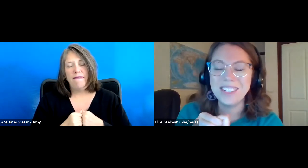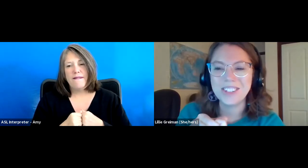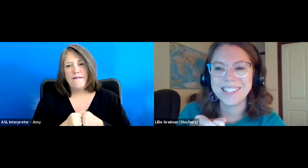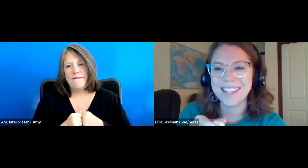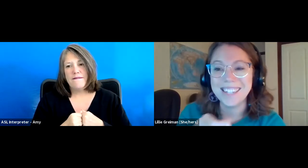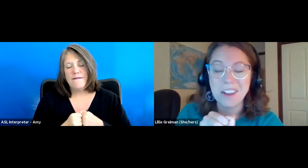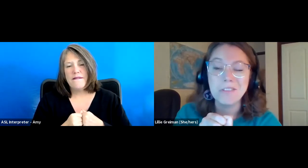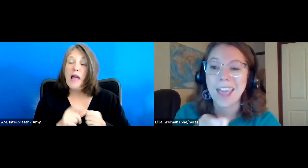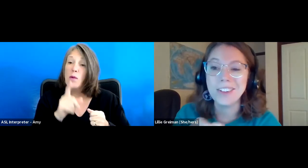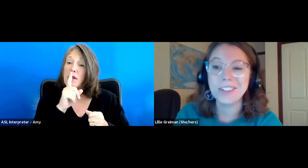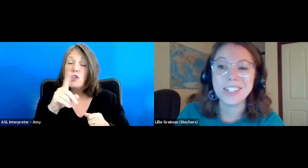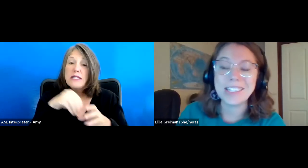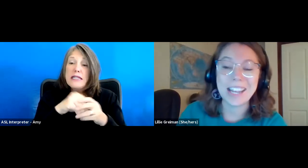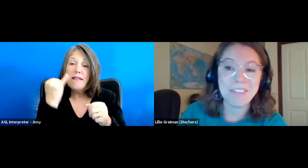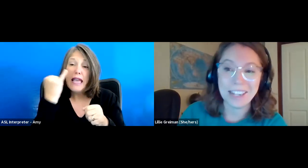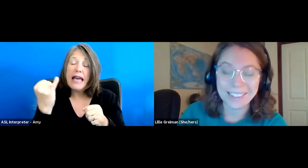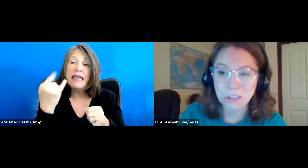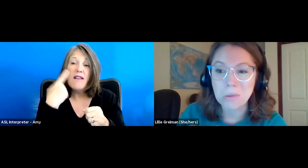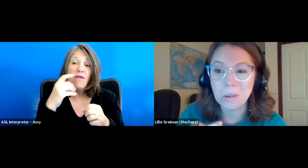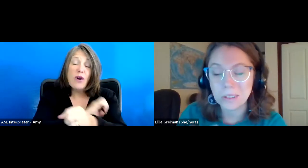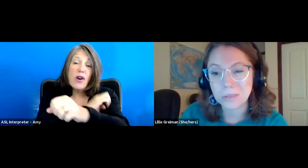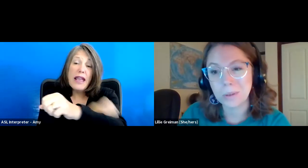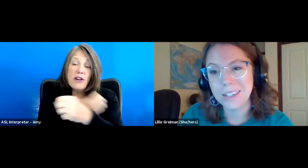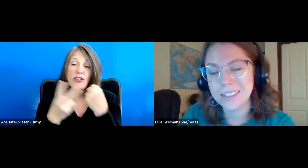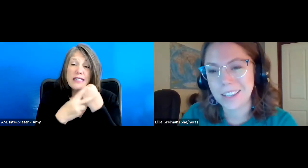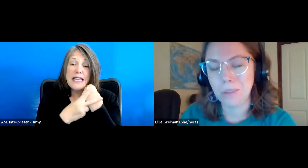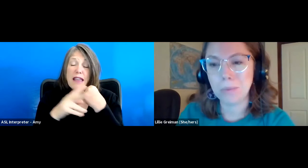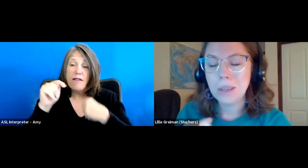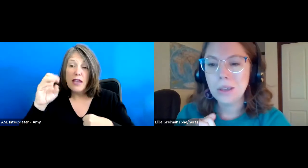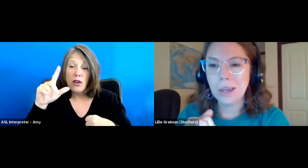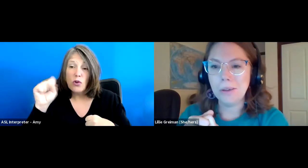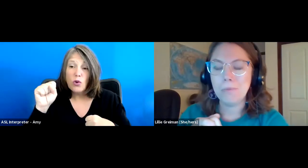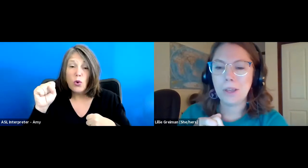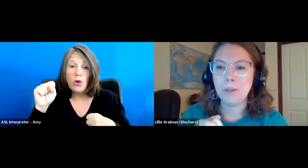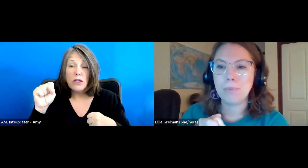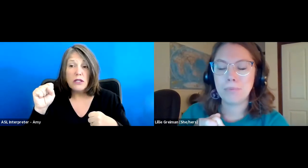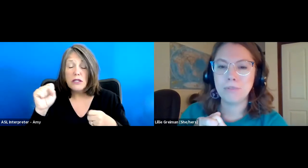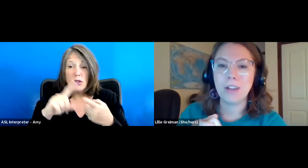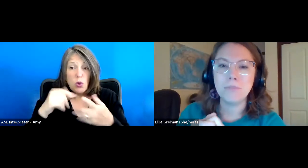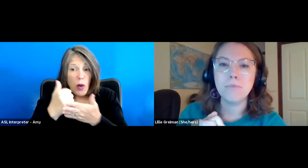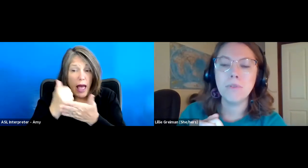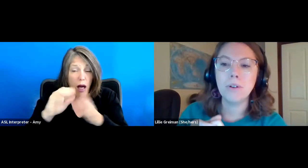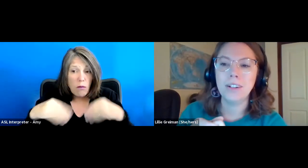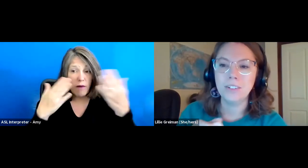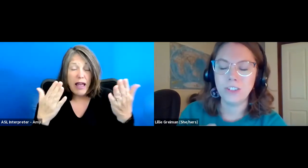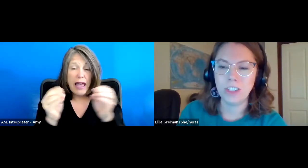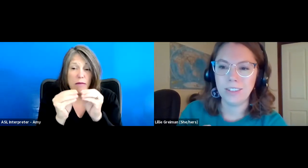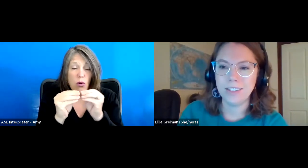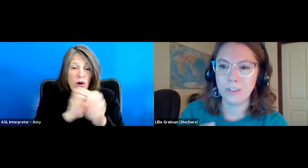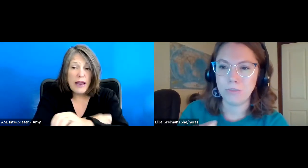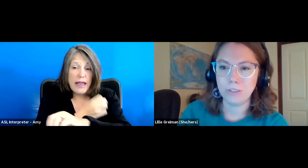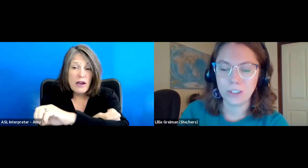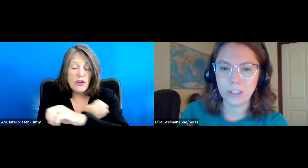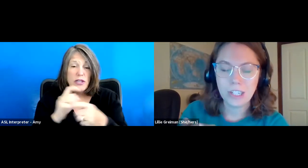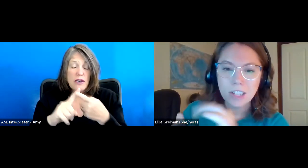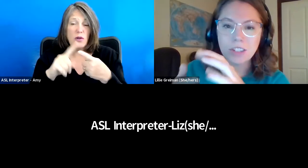Even in just the idea of energy saving tools, right, to help provide more energy into